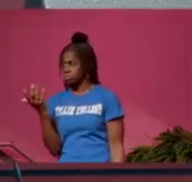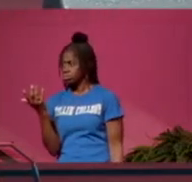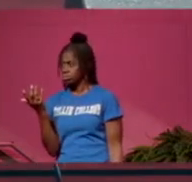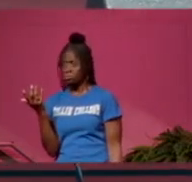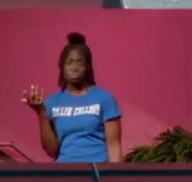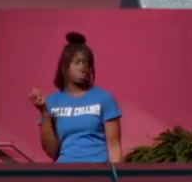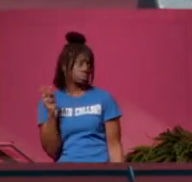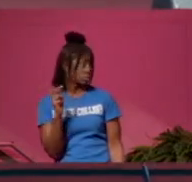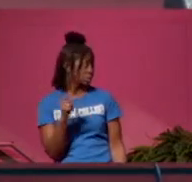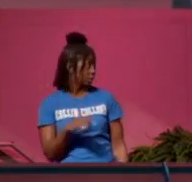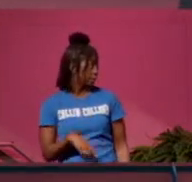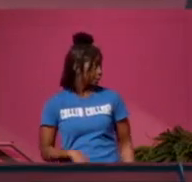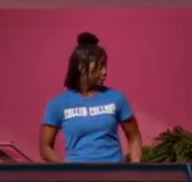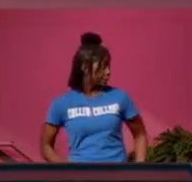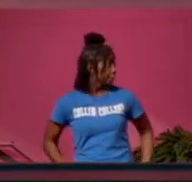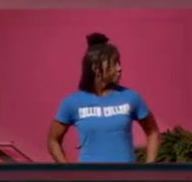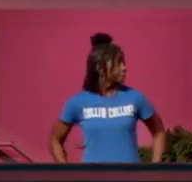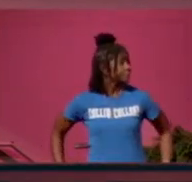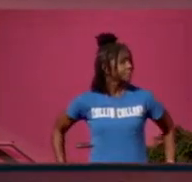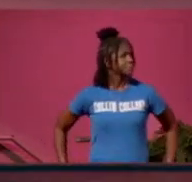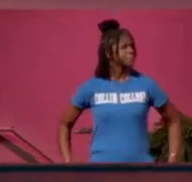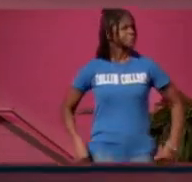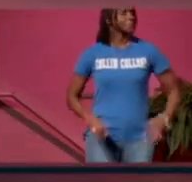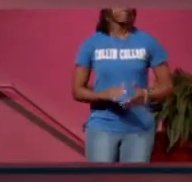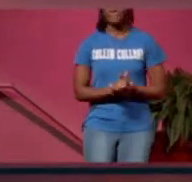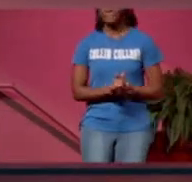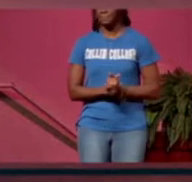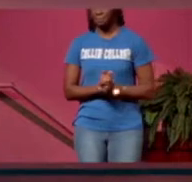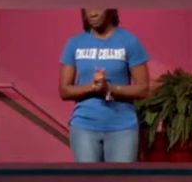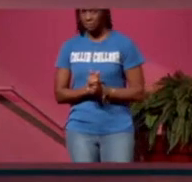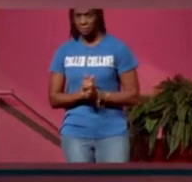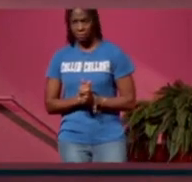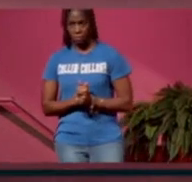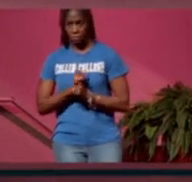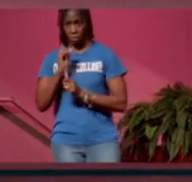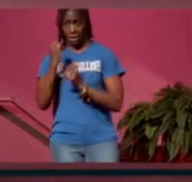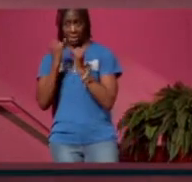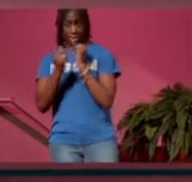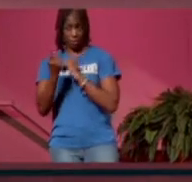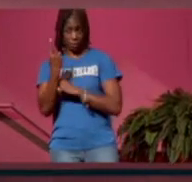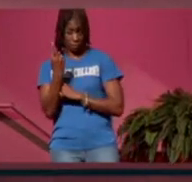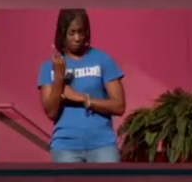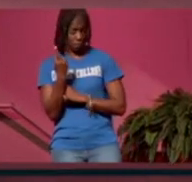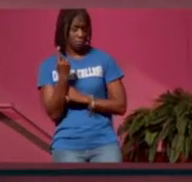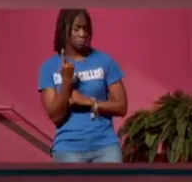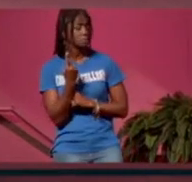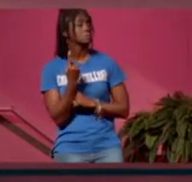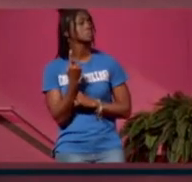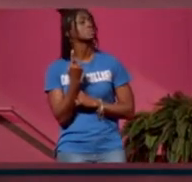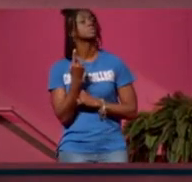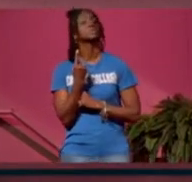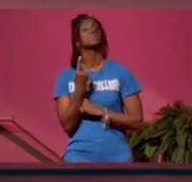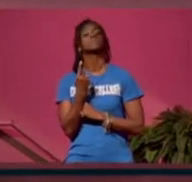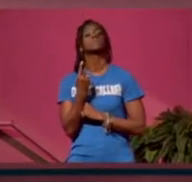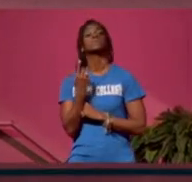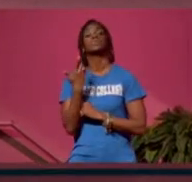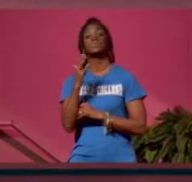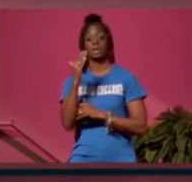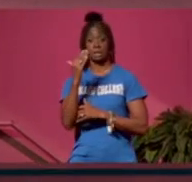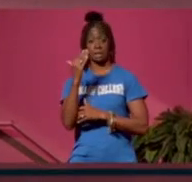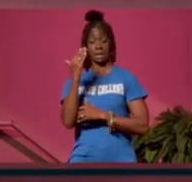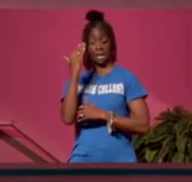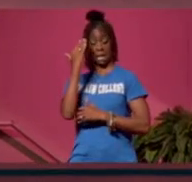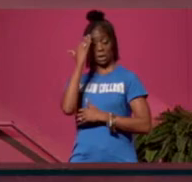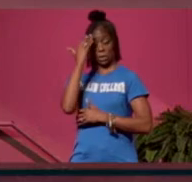All right. Here it is. Let me leave y'all alone. Here's the last one. You need to know. I need to know who